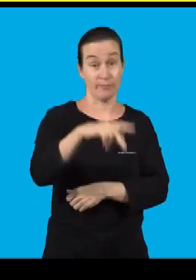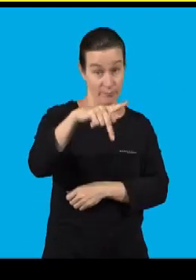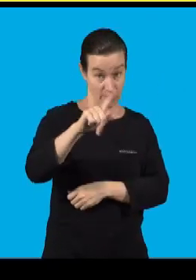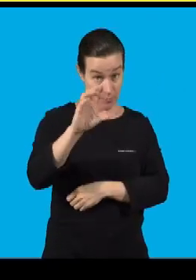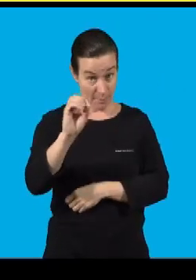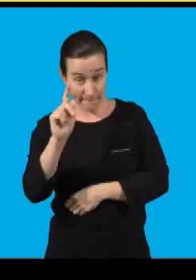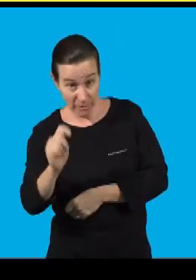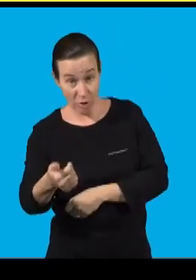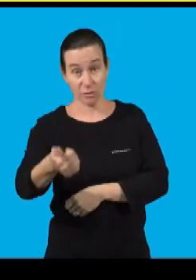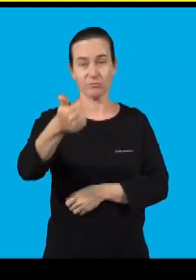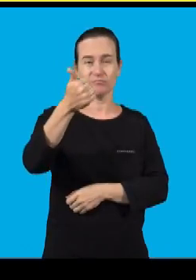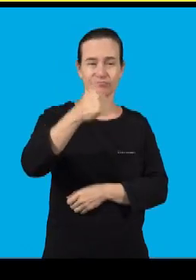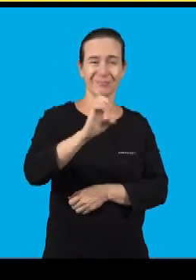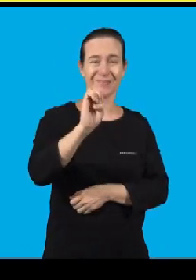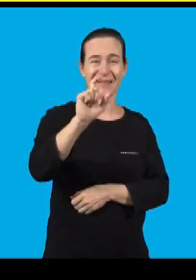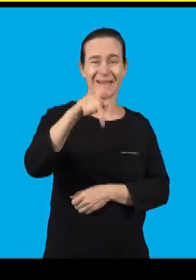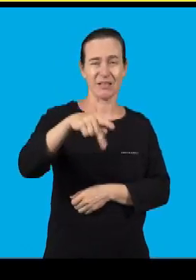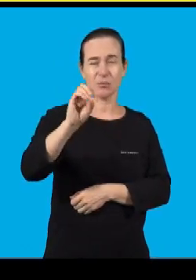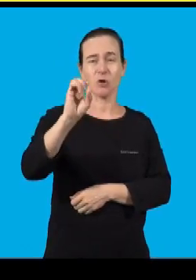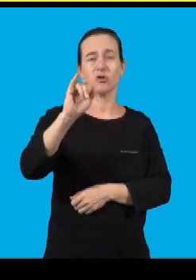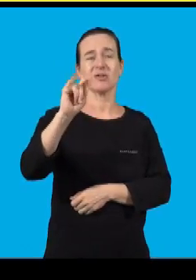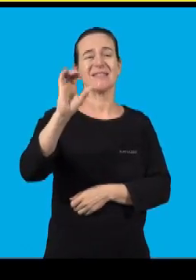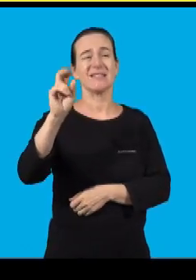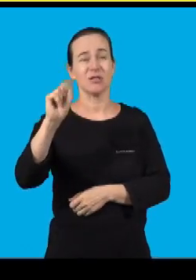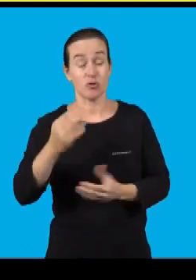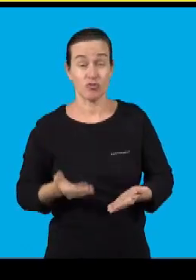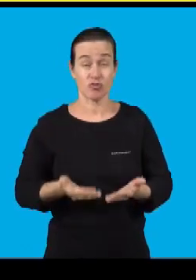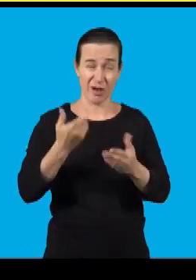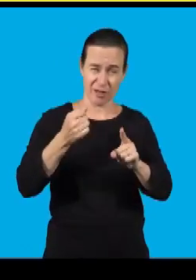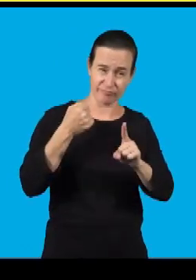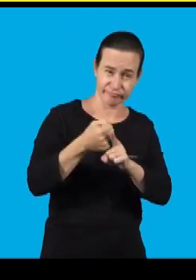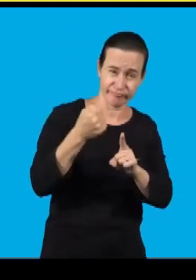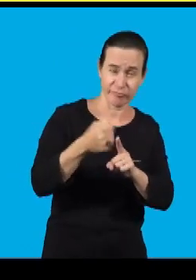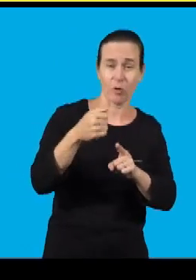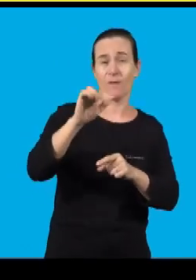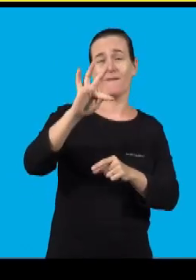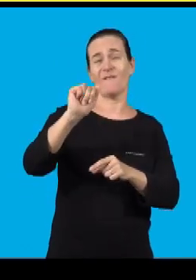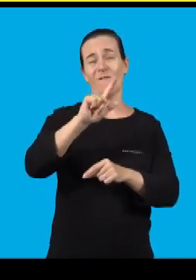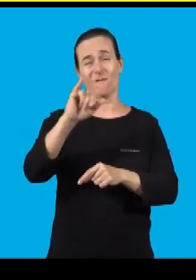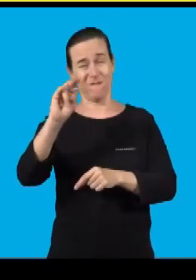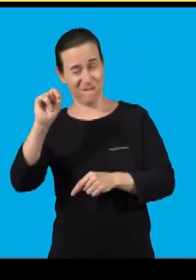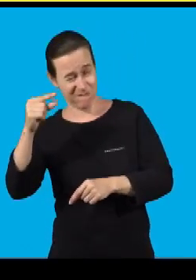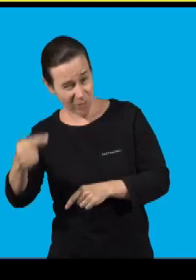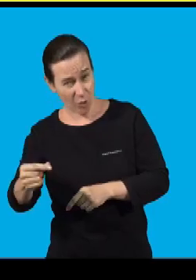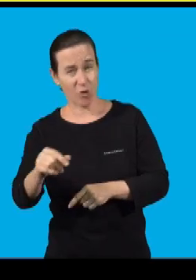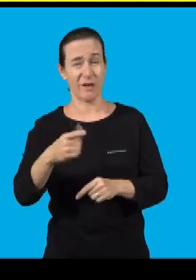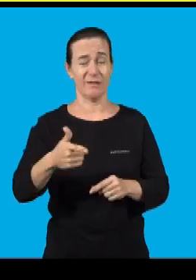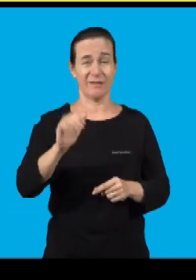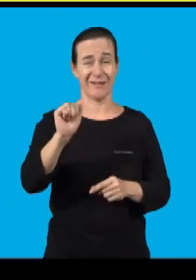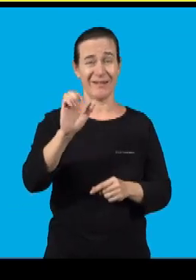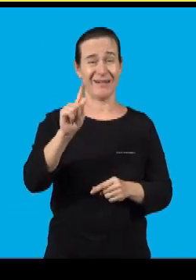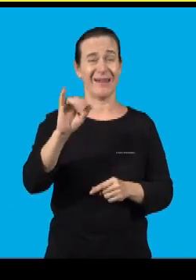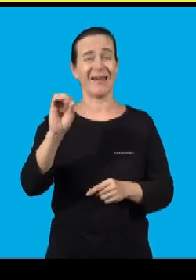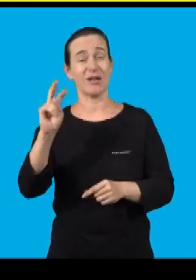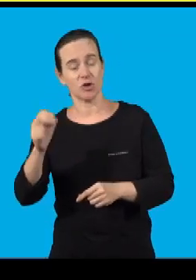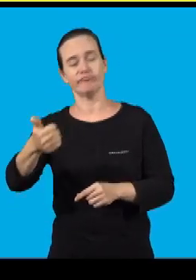elements. They include plot, the exposition, the rising action, the climax, as well as the falling action and the resolution